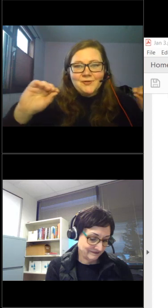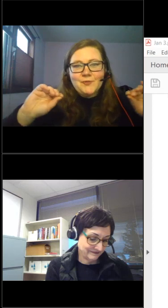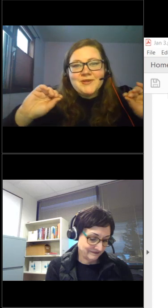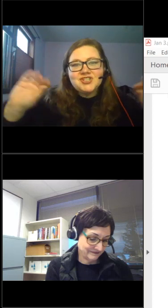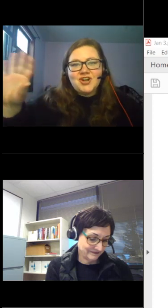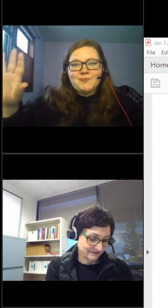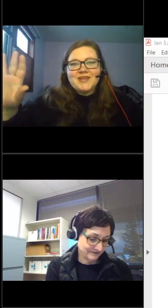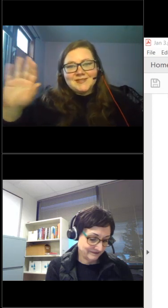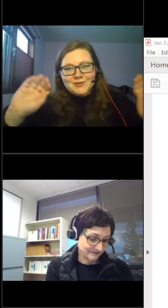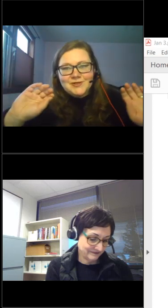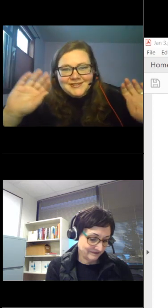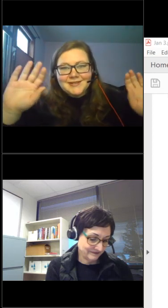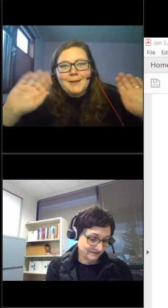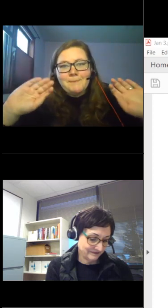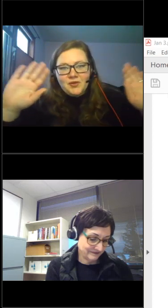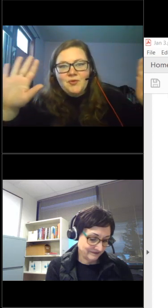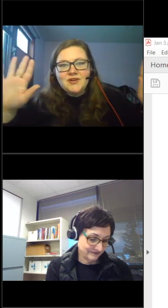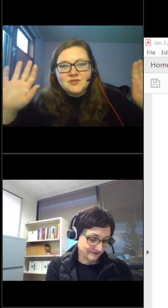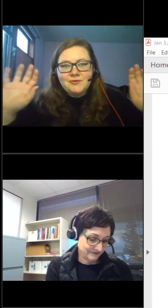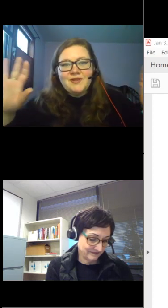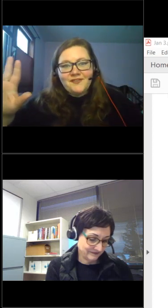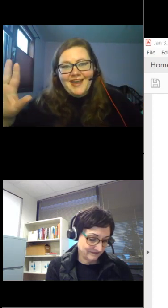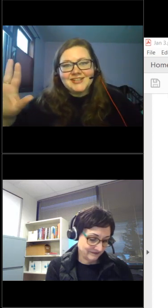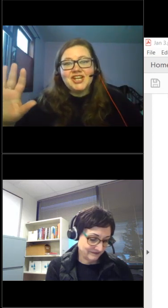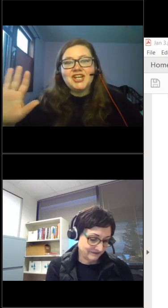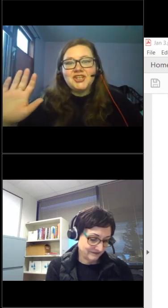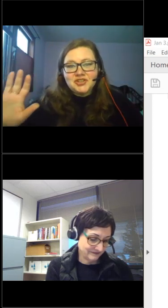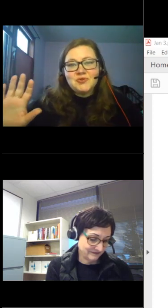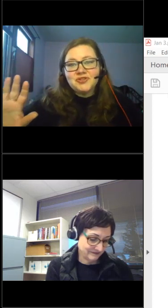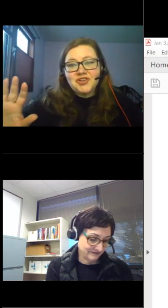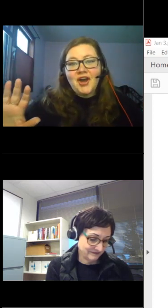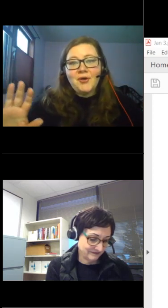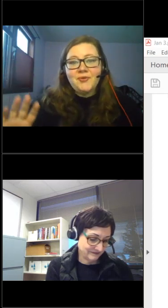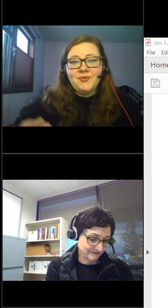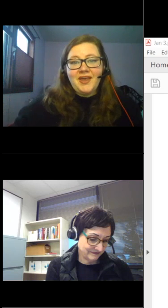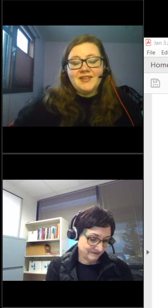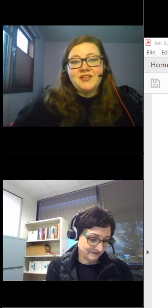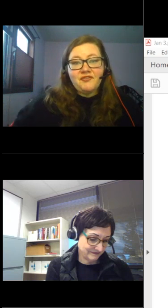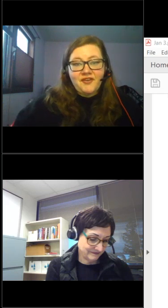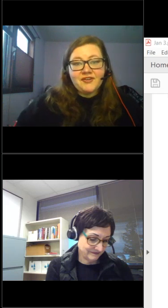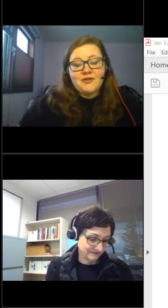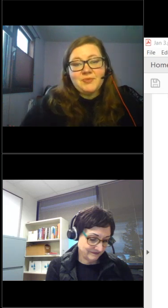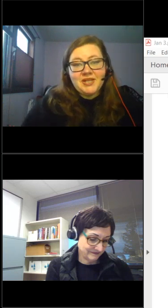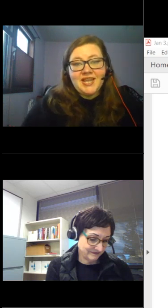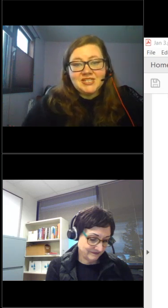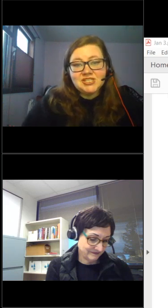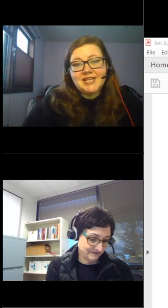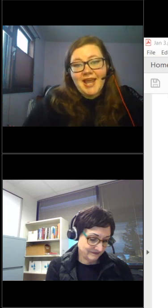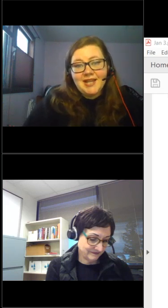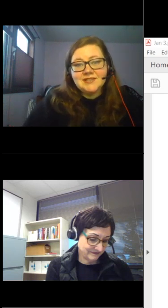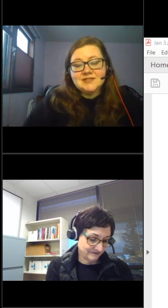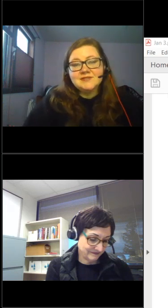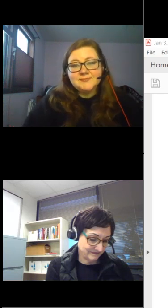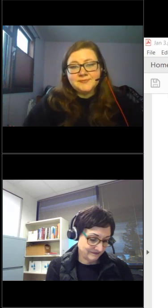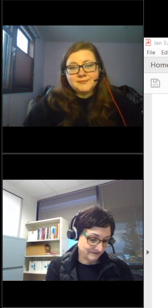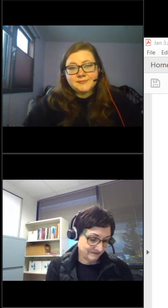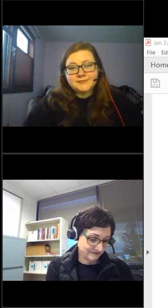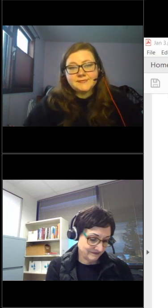There will be trumpets. Billboards will be flashing. You will know when the federal PHE